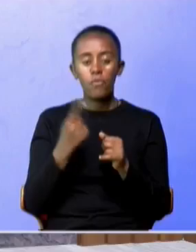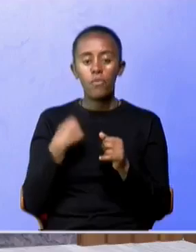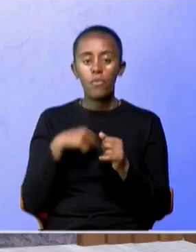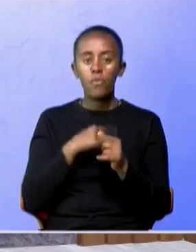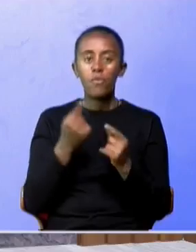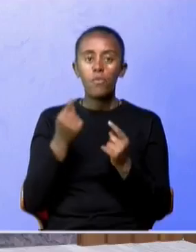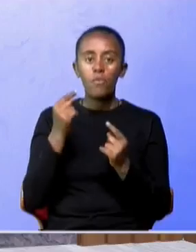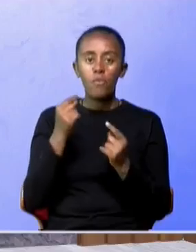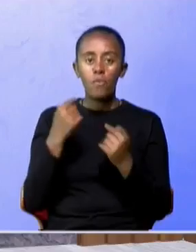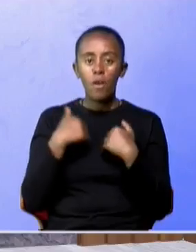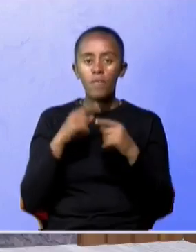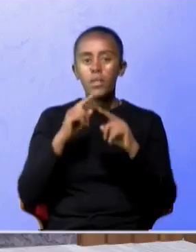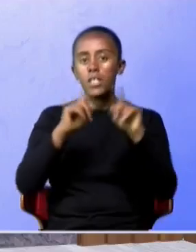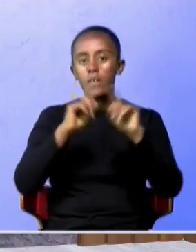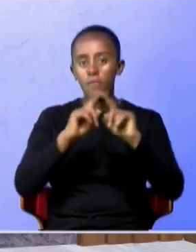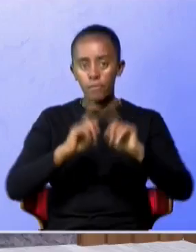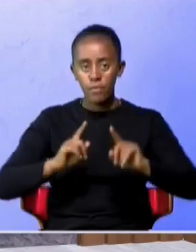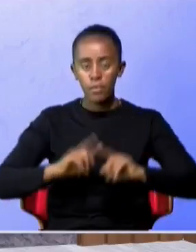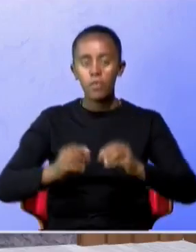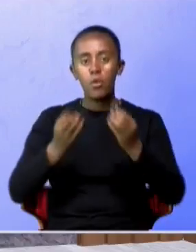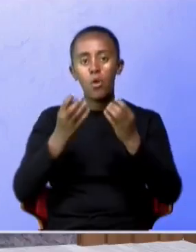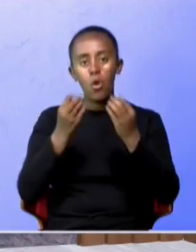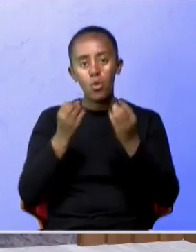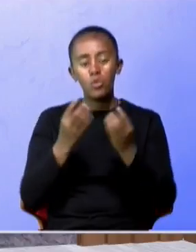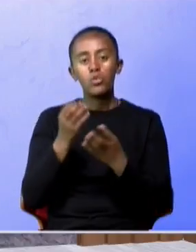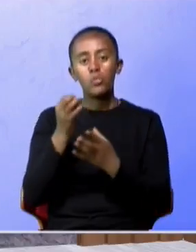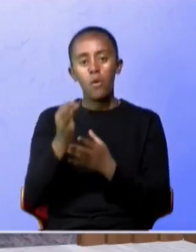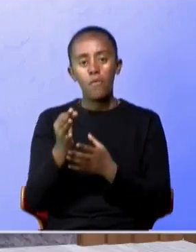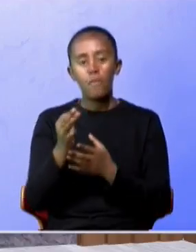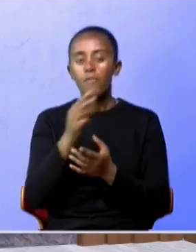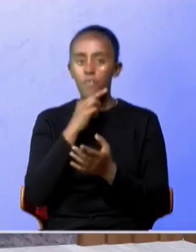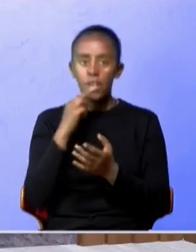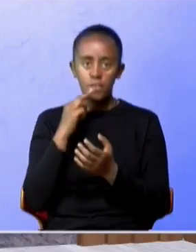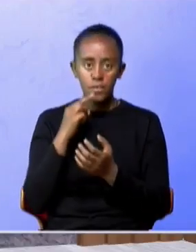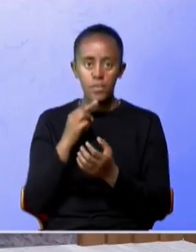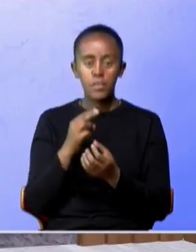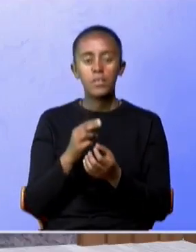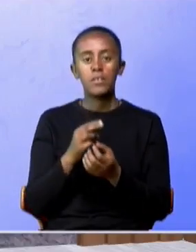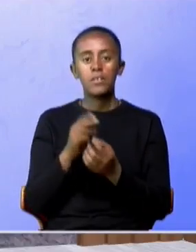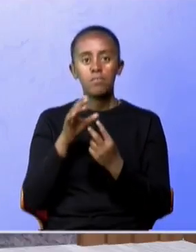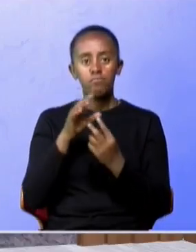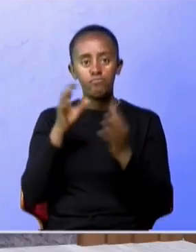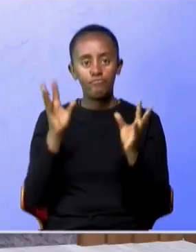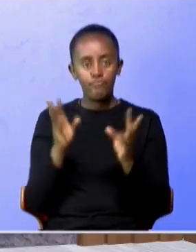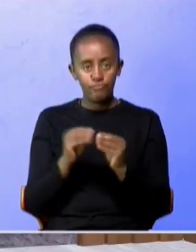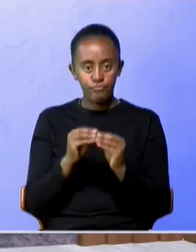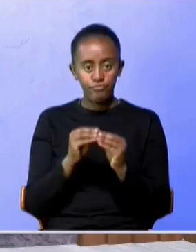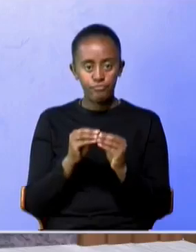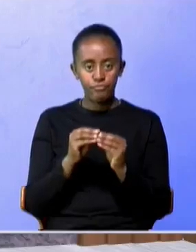a different or lots and lots of verb selections, like